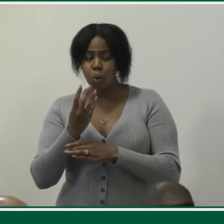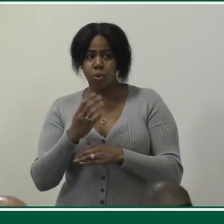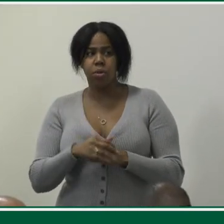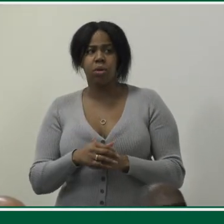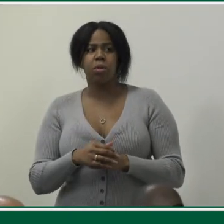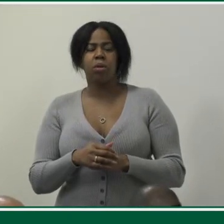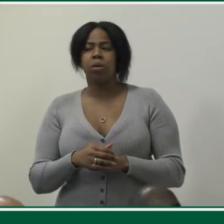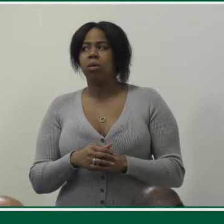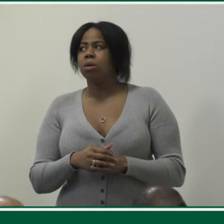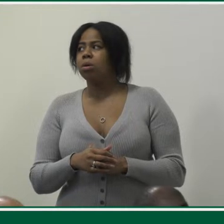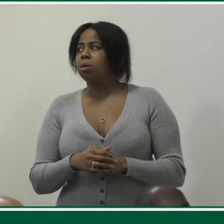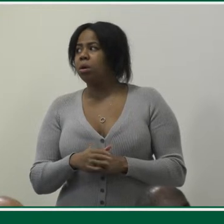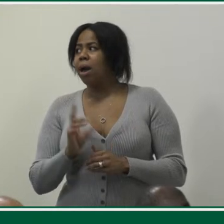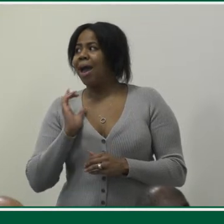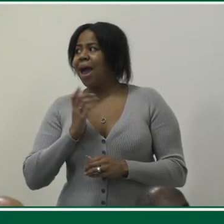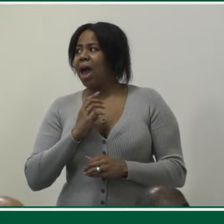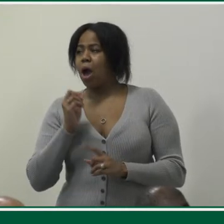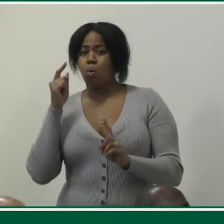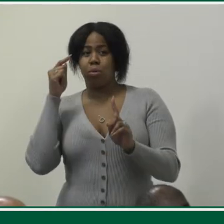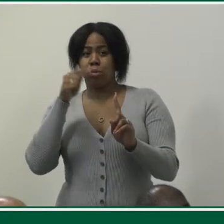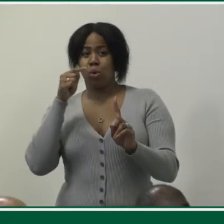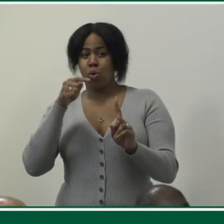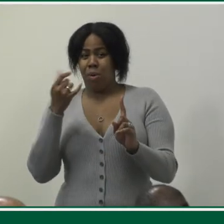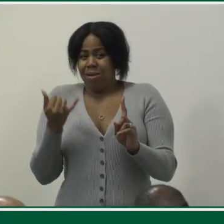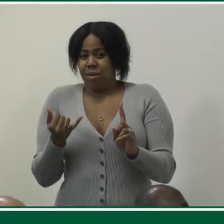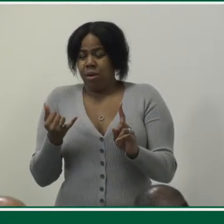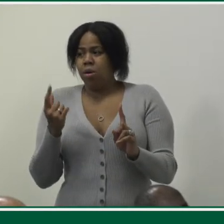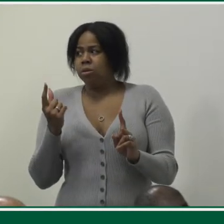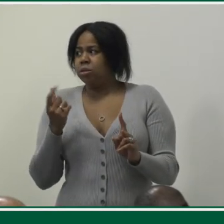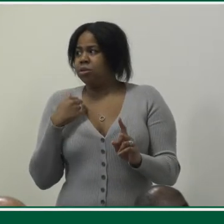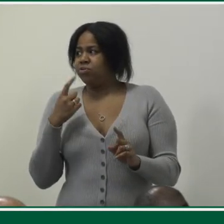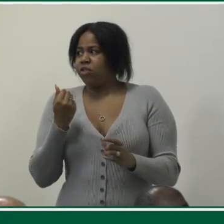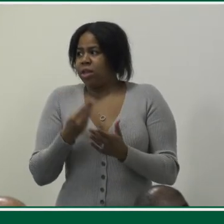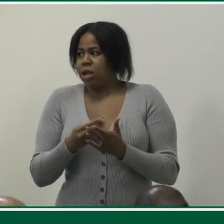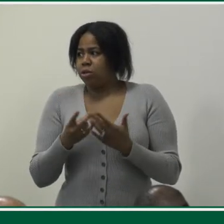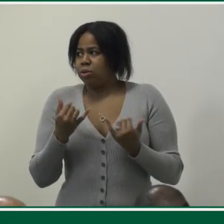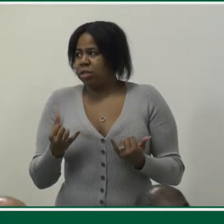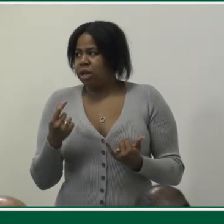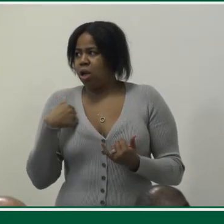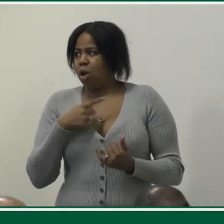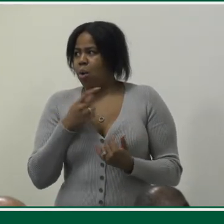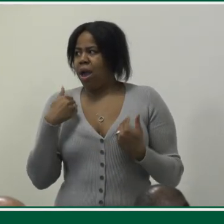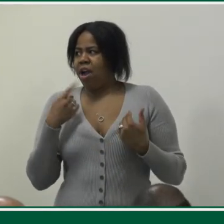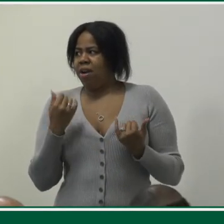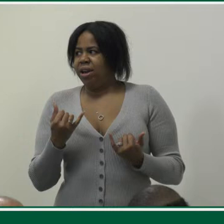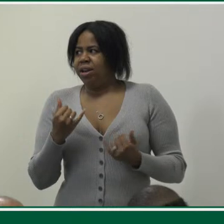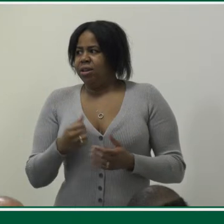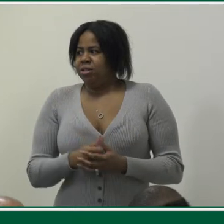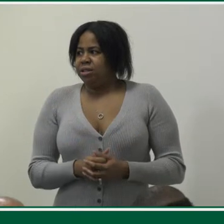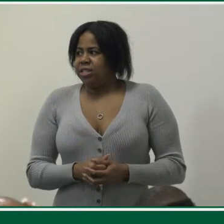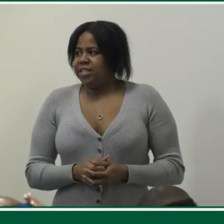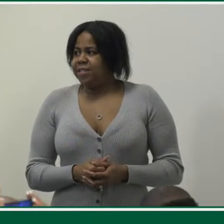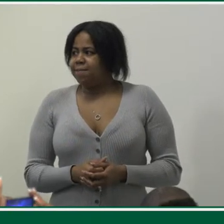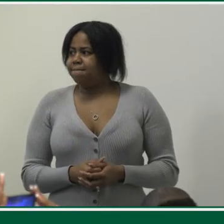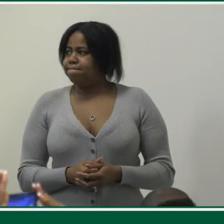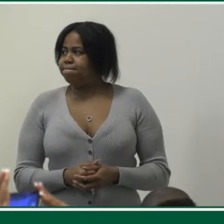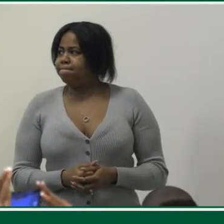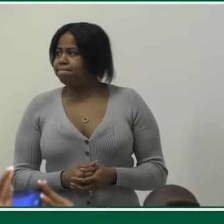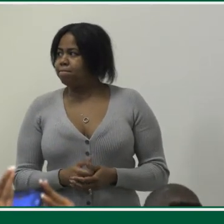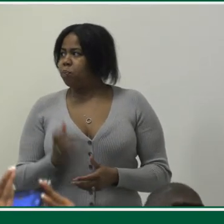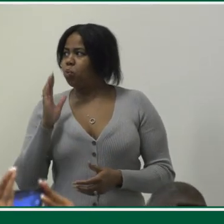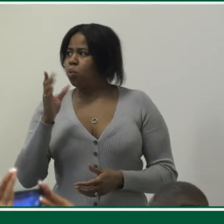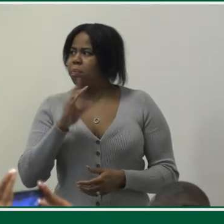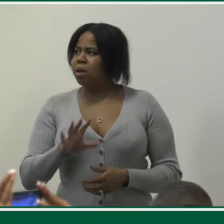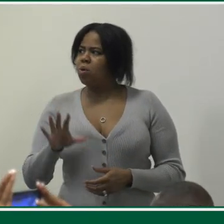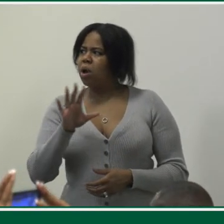our ultimate target right now, based upon the dollars that we have in hand and the resources that we have available, is going to be